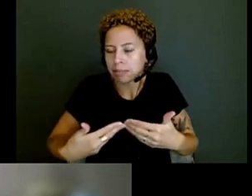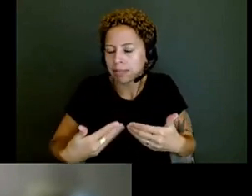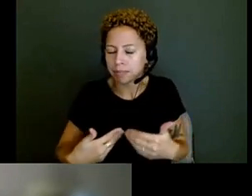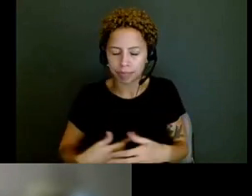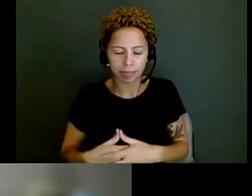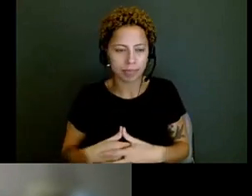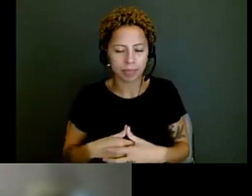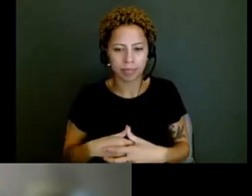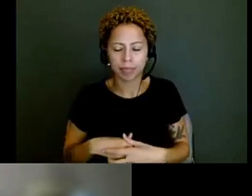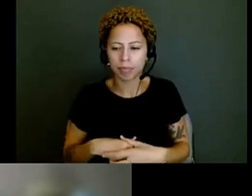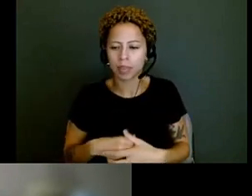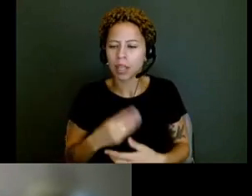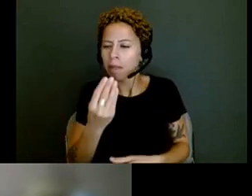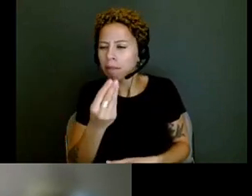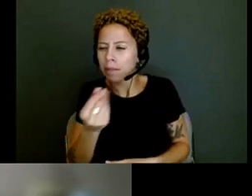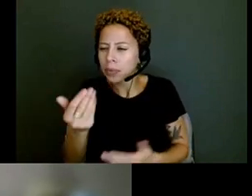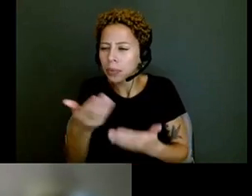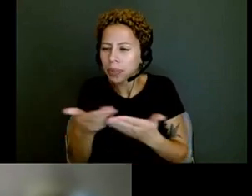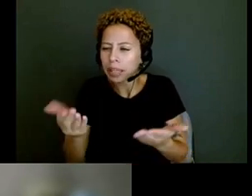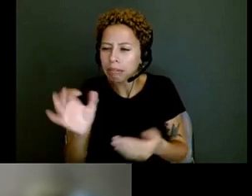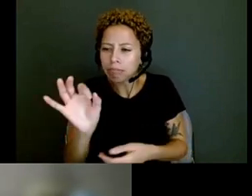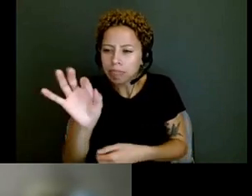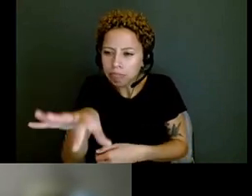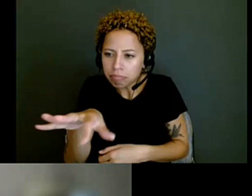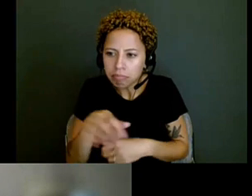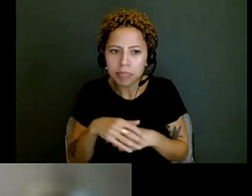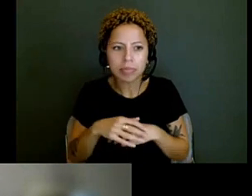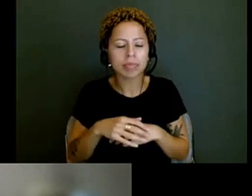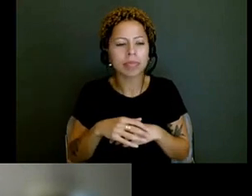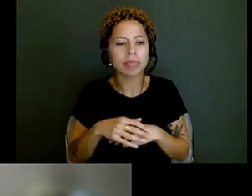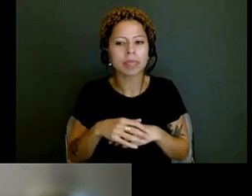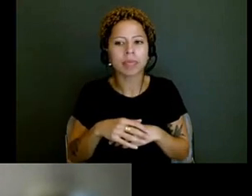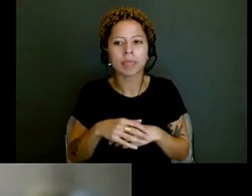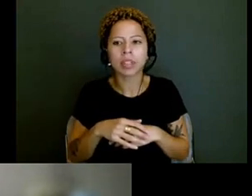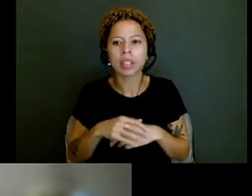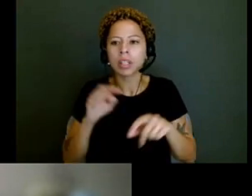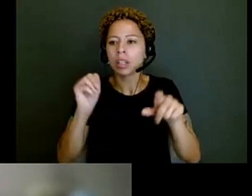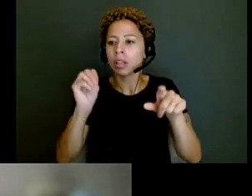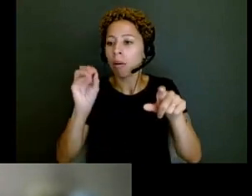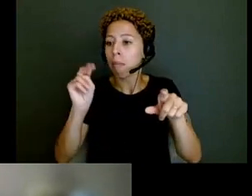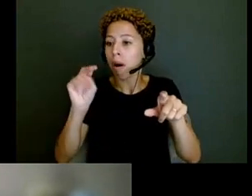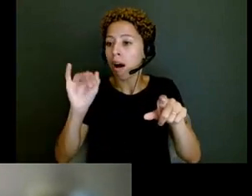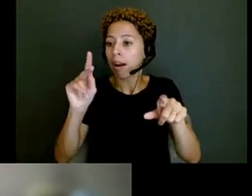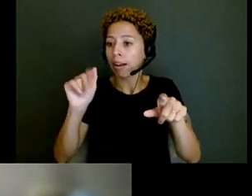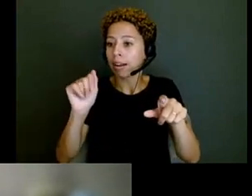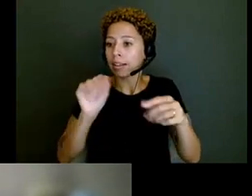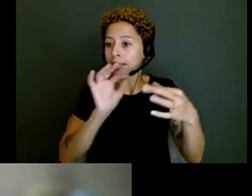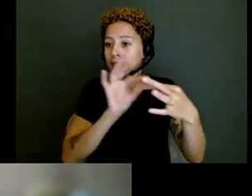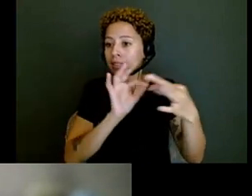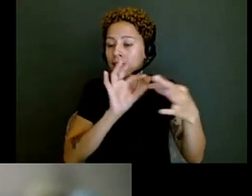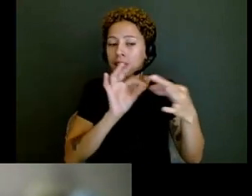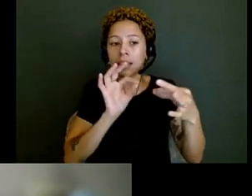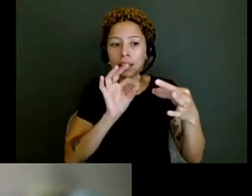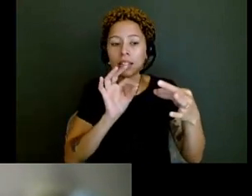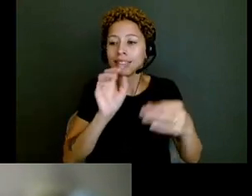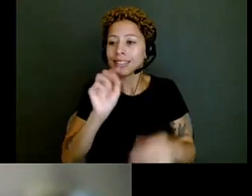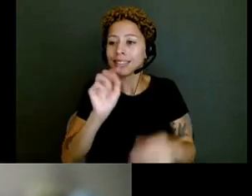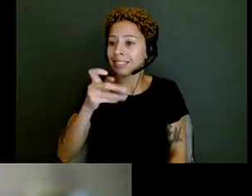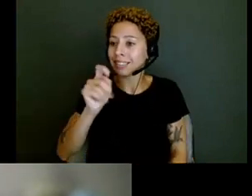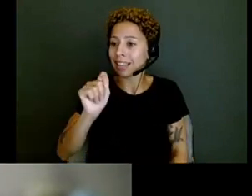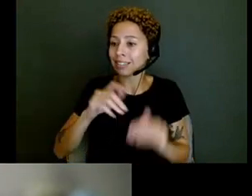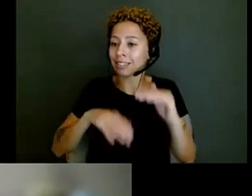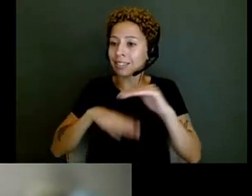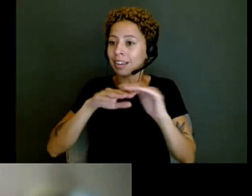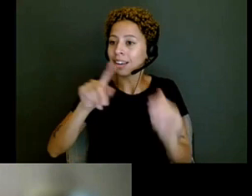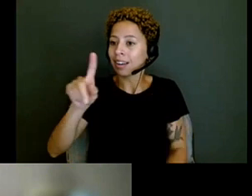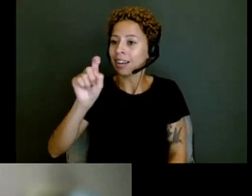Just a couple of things I want to talk about here. At the very beginning, Monica said that text messages were 160 characters long. Well, that's sort